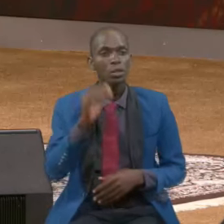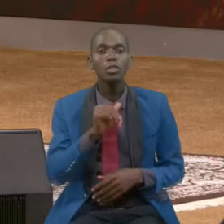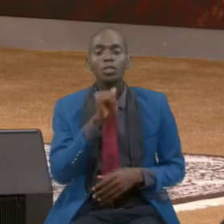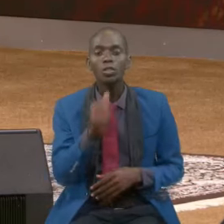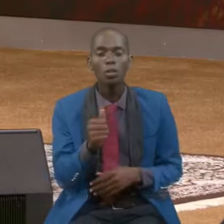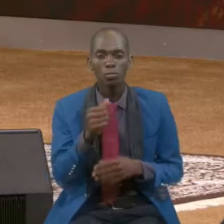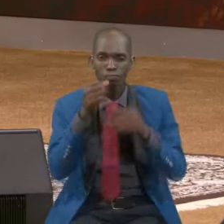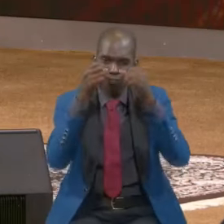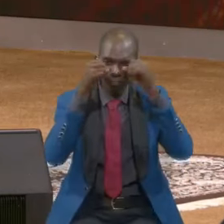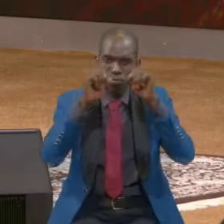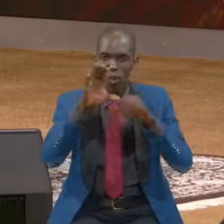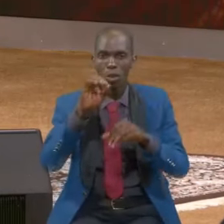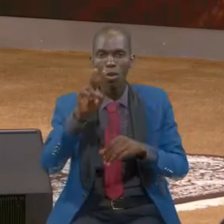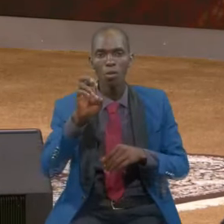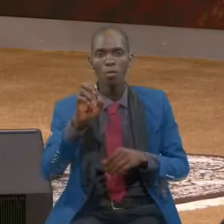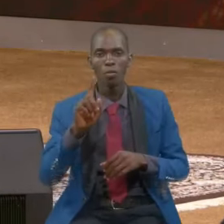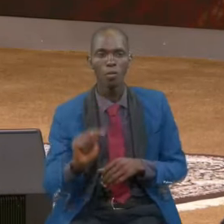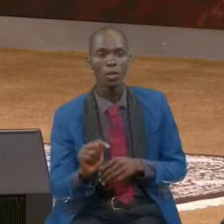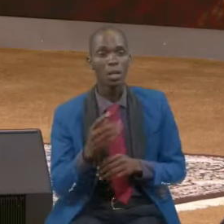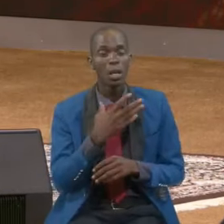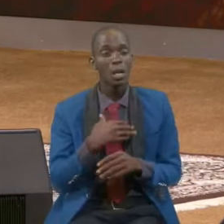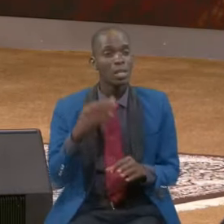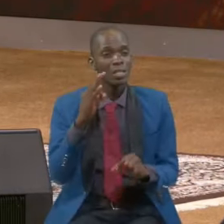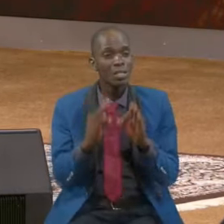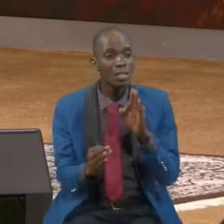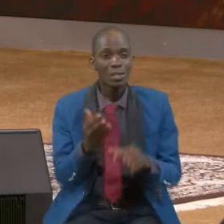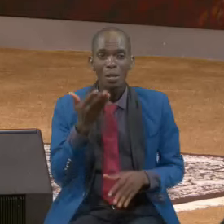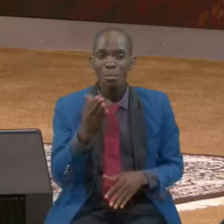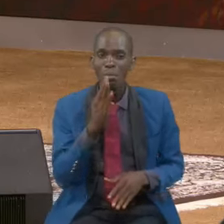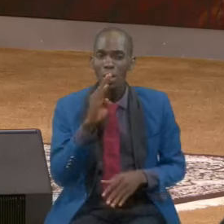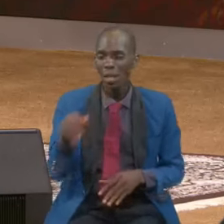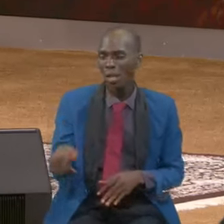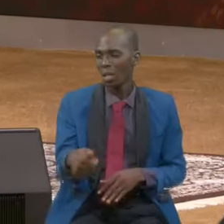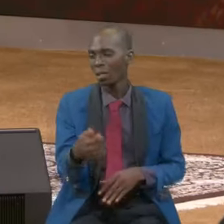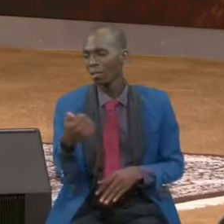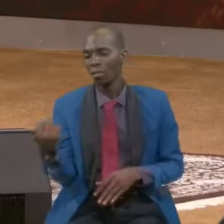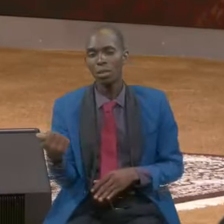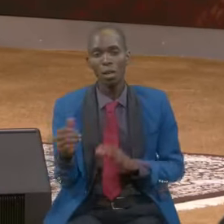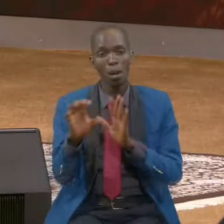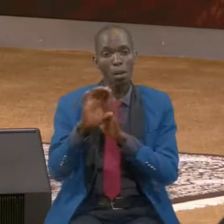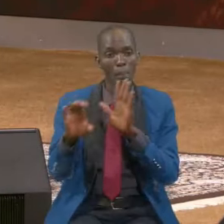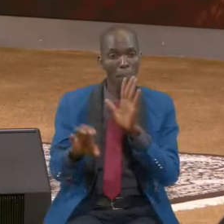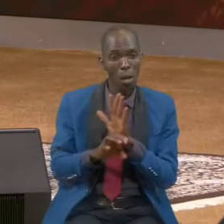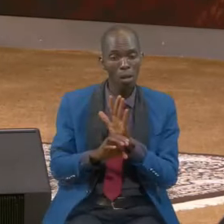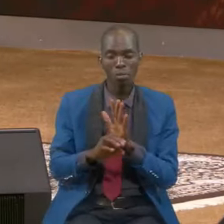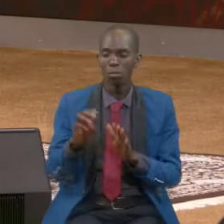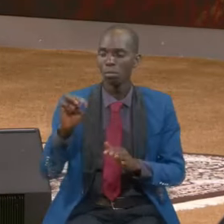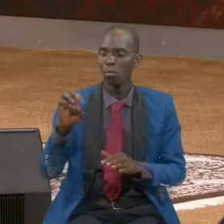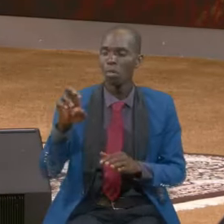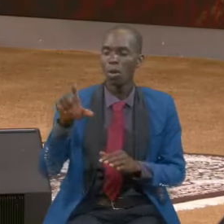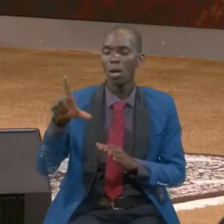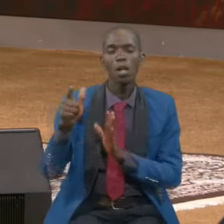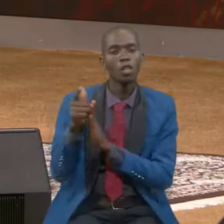shalt not covet. And if there be any other commandment, moral law,